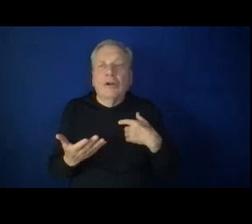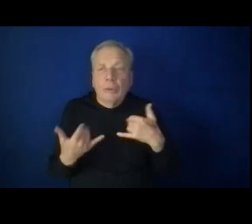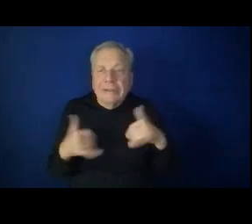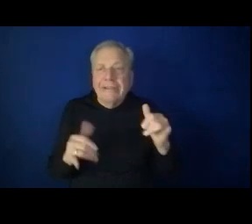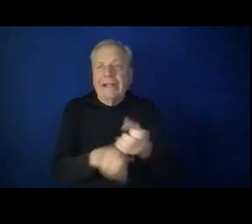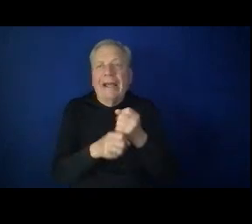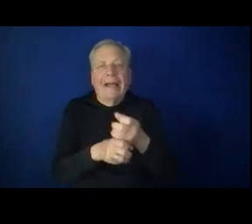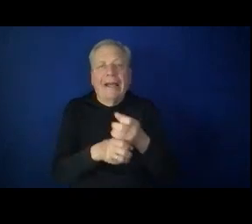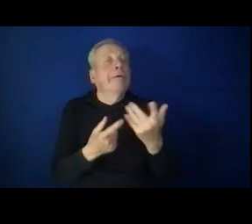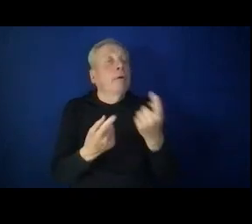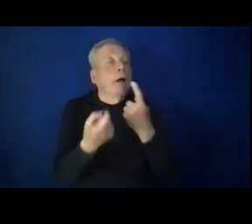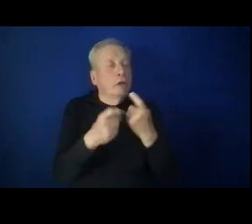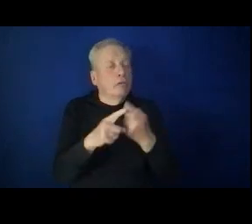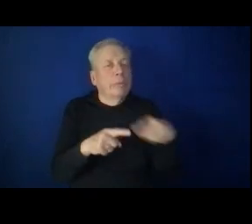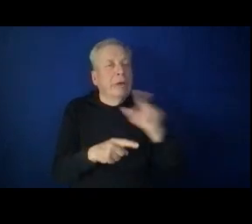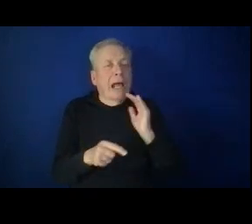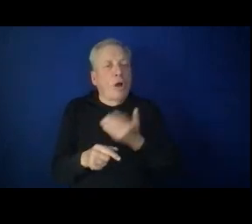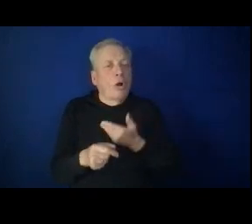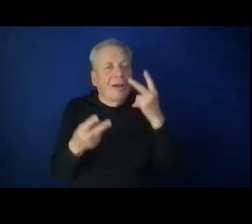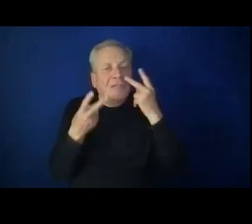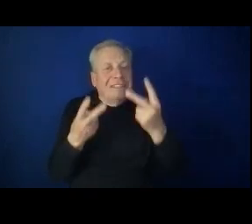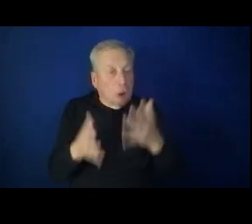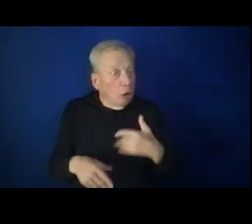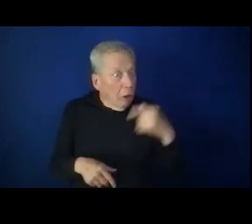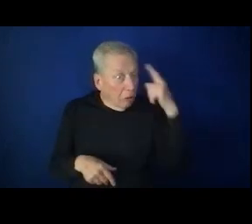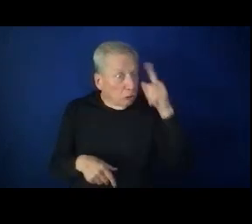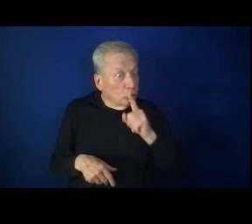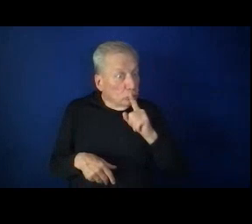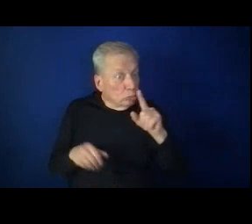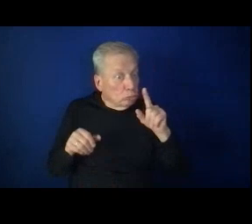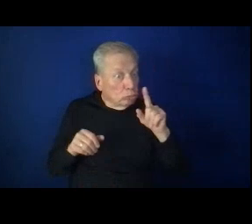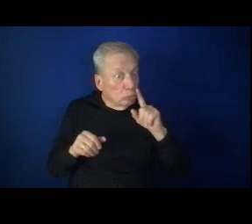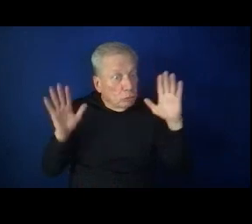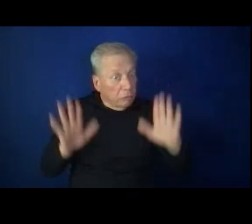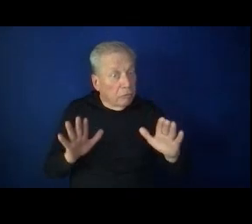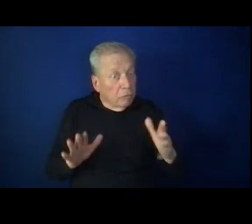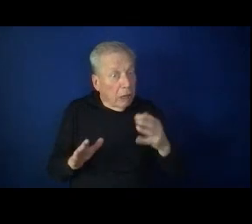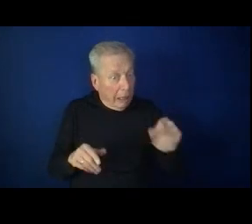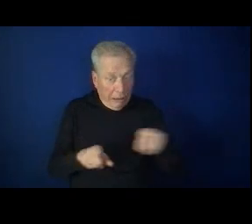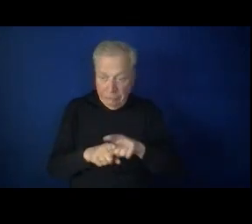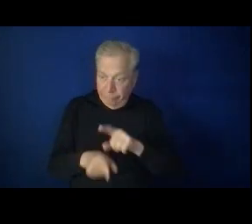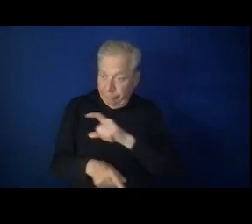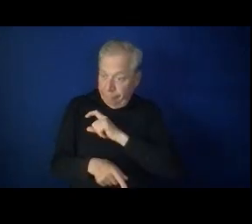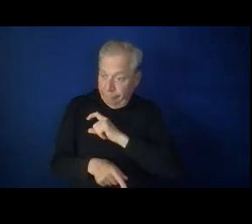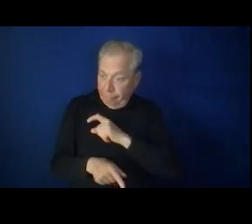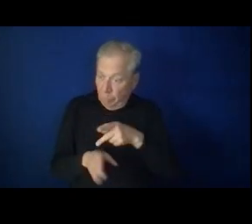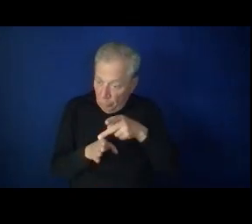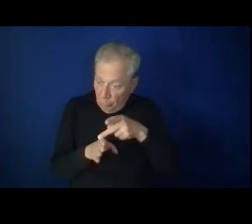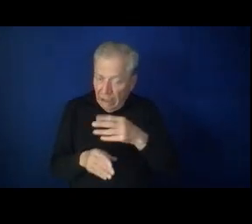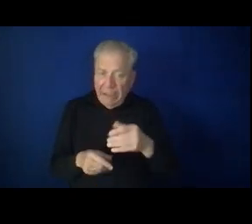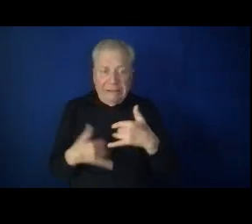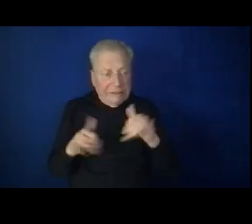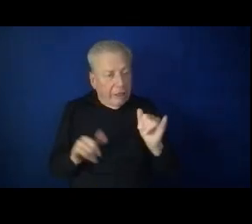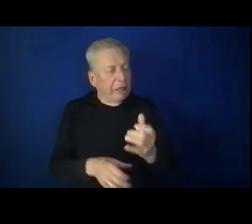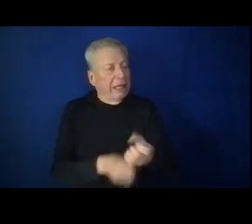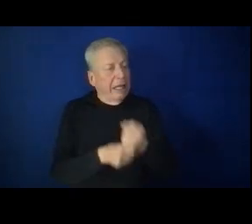our visitors, and I think it's awesome as a law enforcement professional to regularly still get the